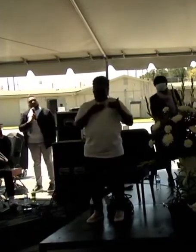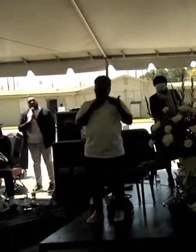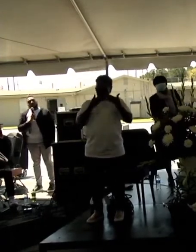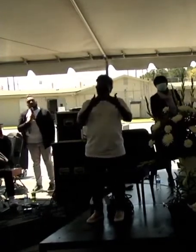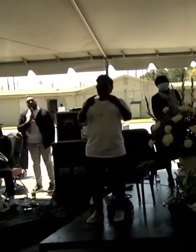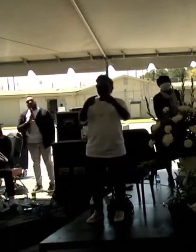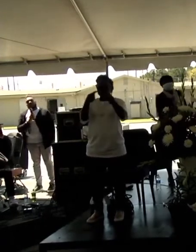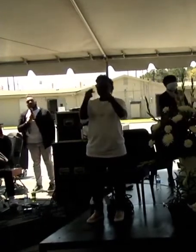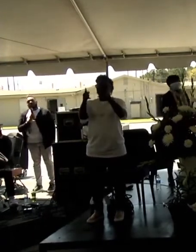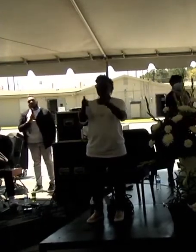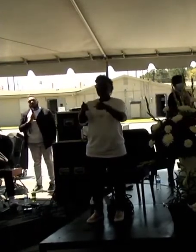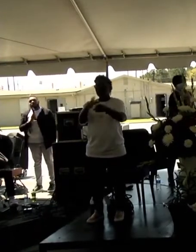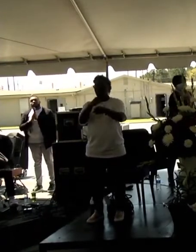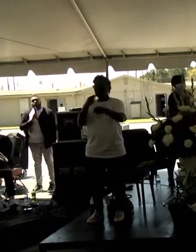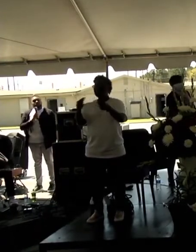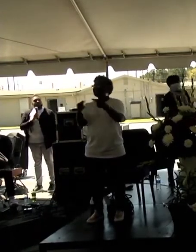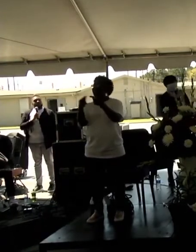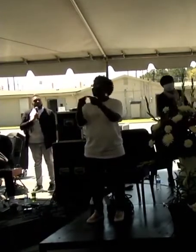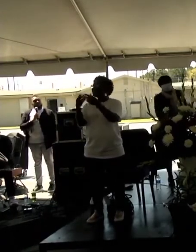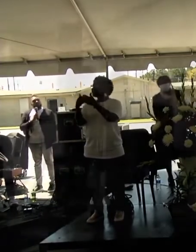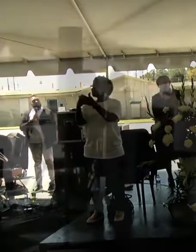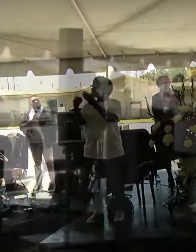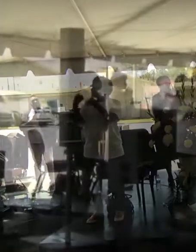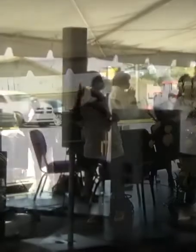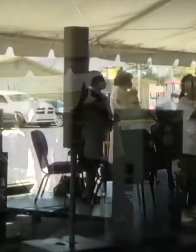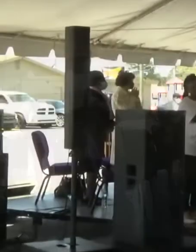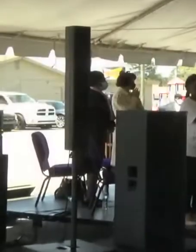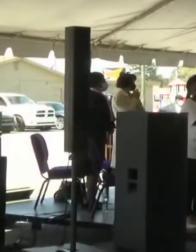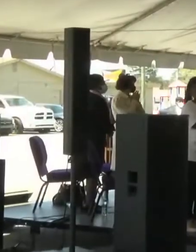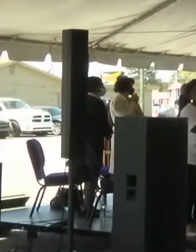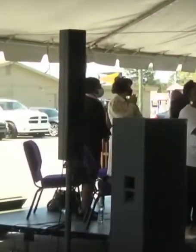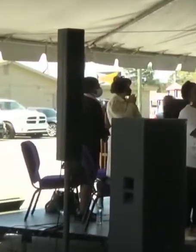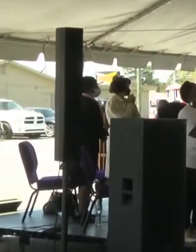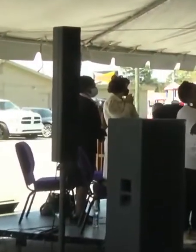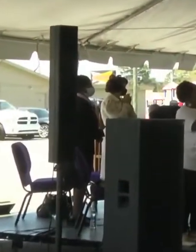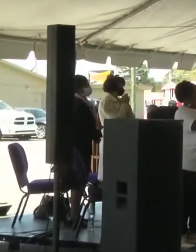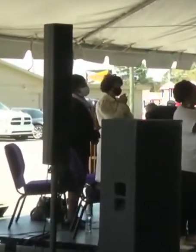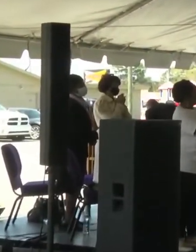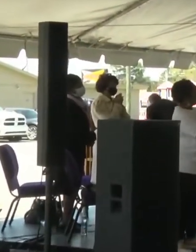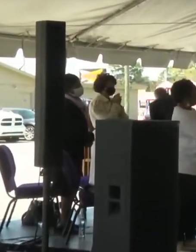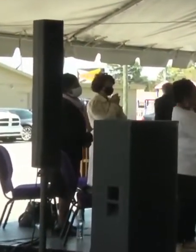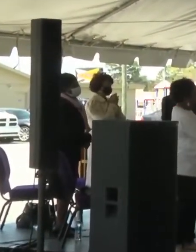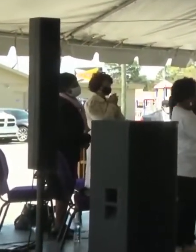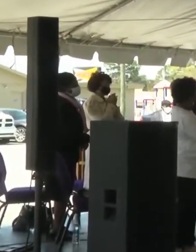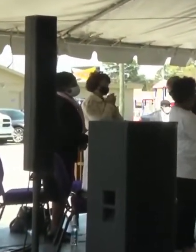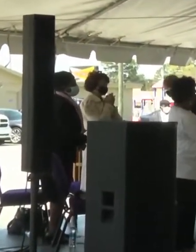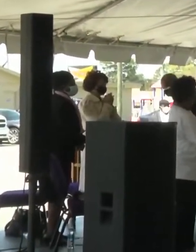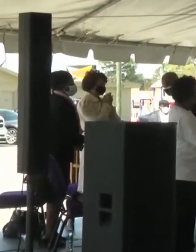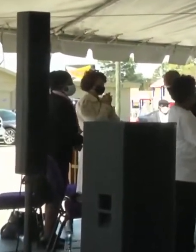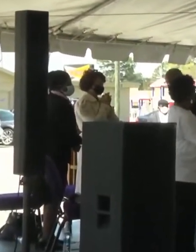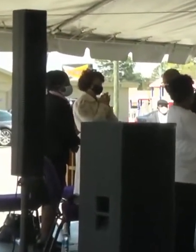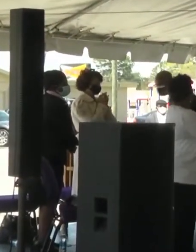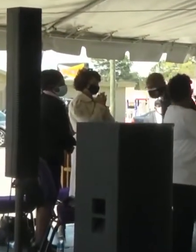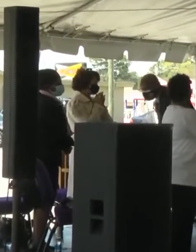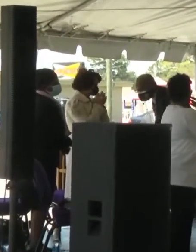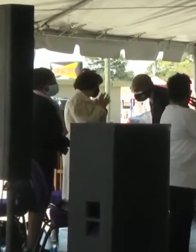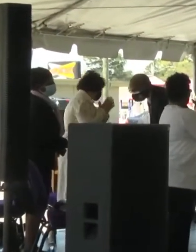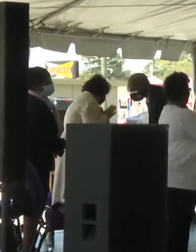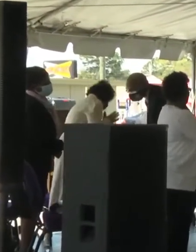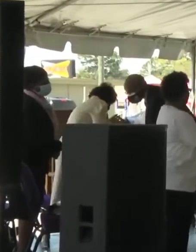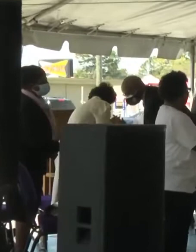I'm a sinner and I've sinned against God and I repent of my sins and I want to acknowledge the